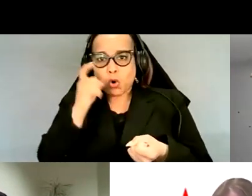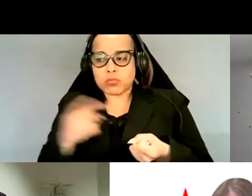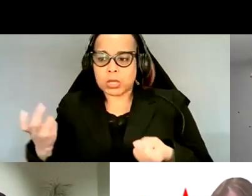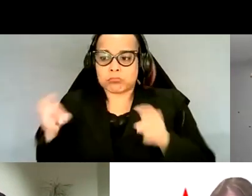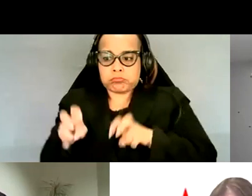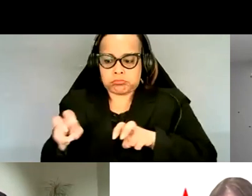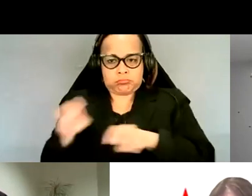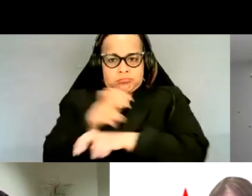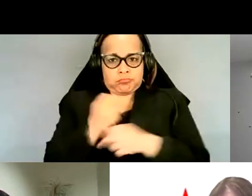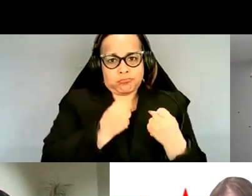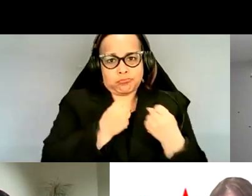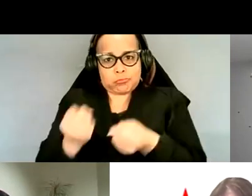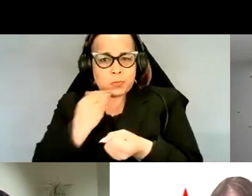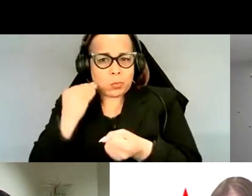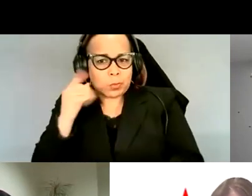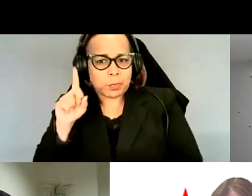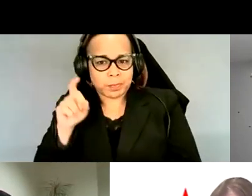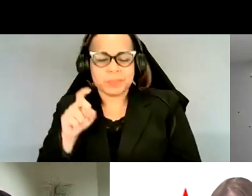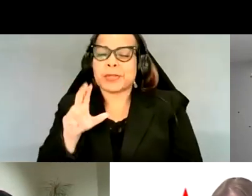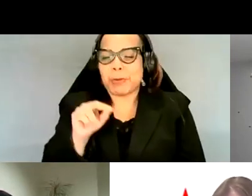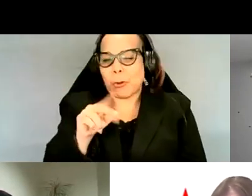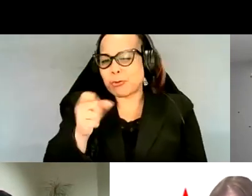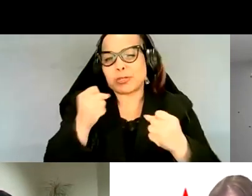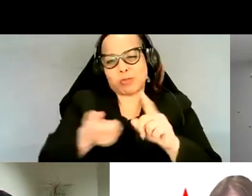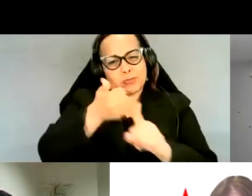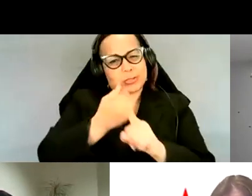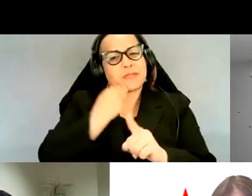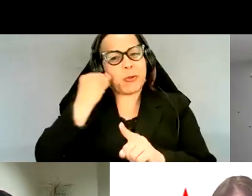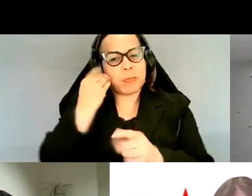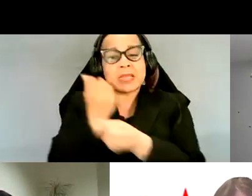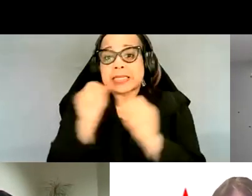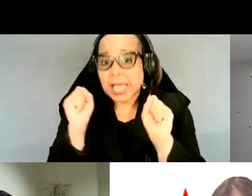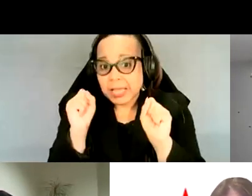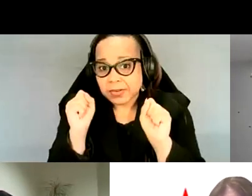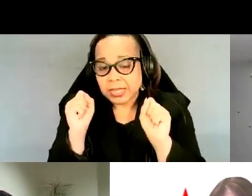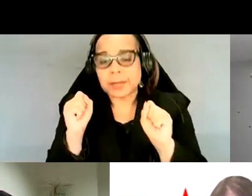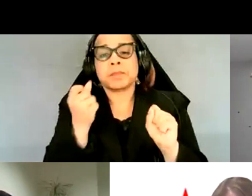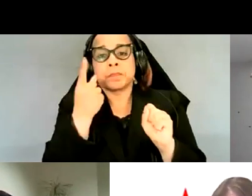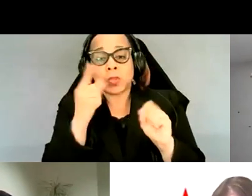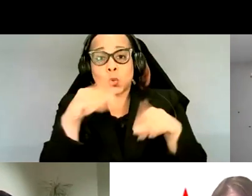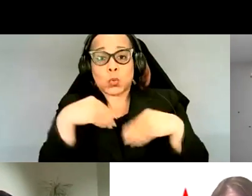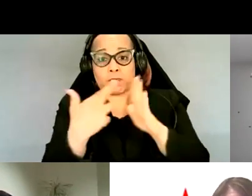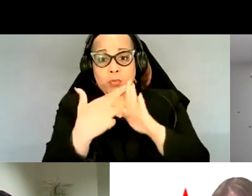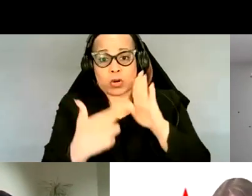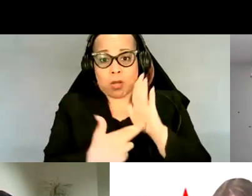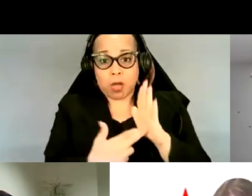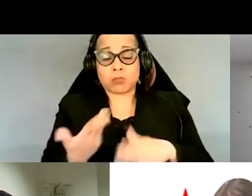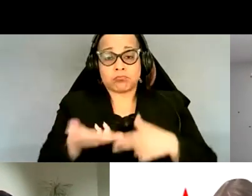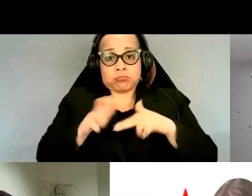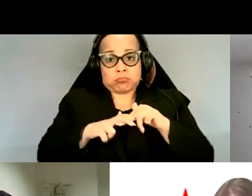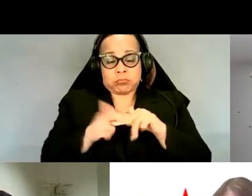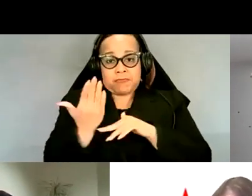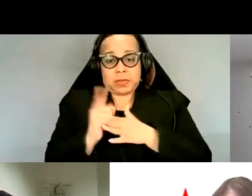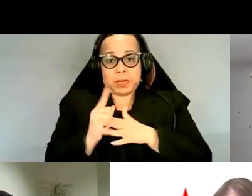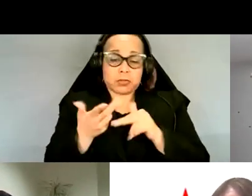a outpatient procedure? No, you can drive yourself home safely. We give the protocol. Our protocol is 15 minutes